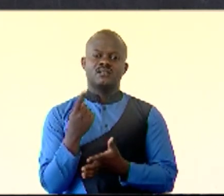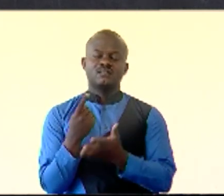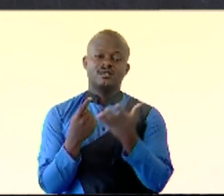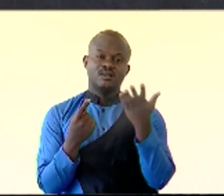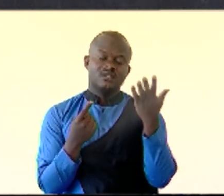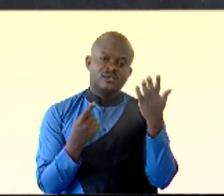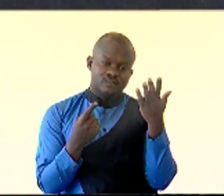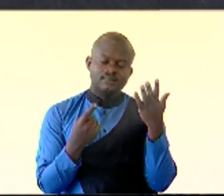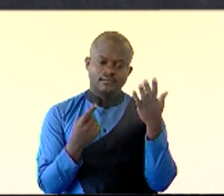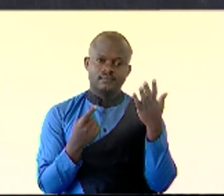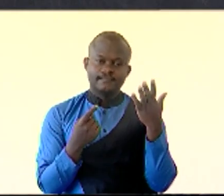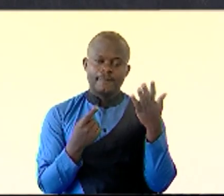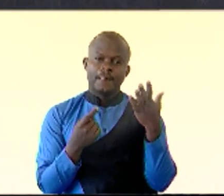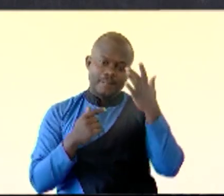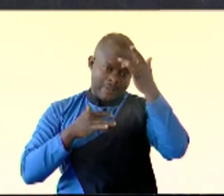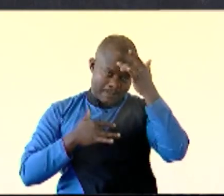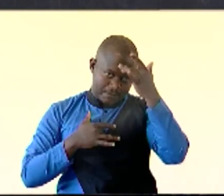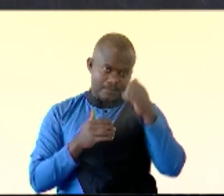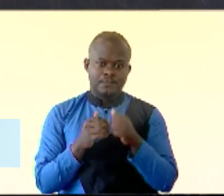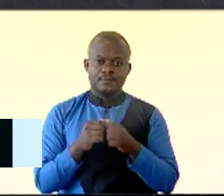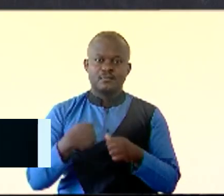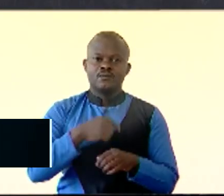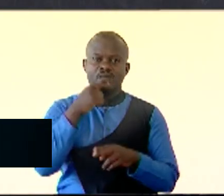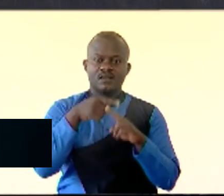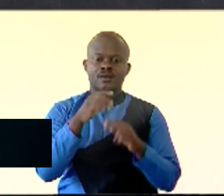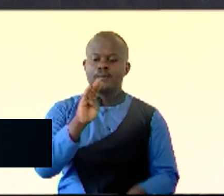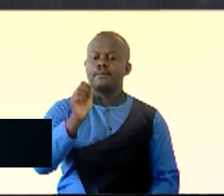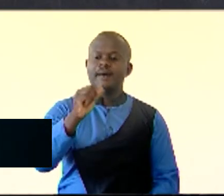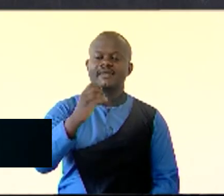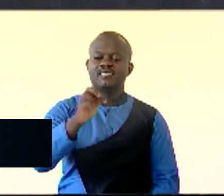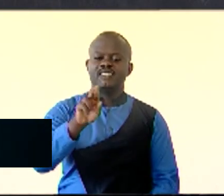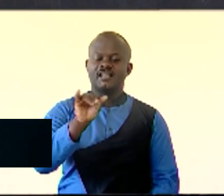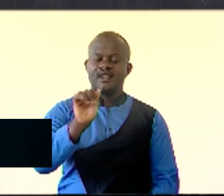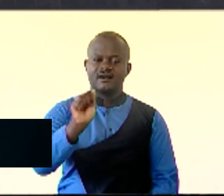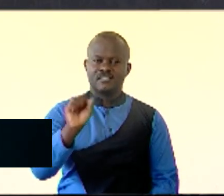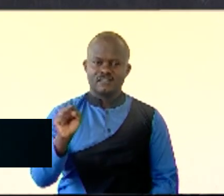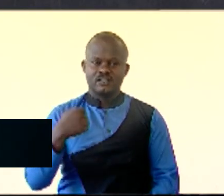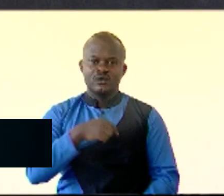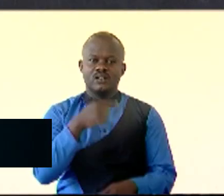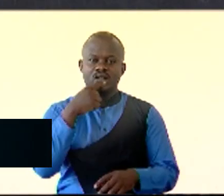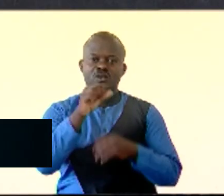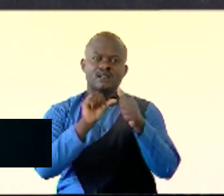a pathogen. We talked about bacteria. We talked about